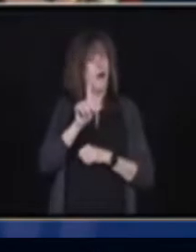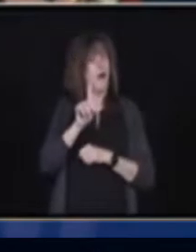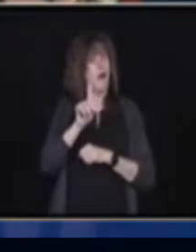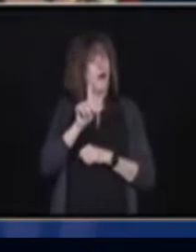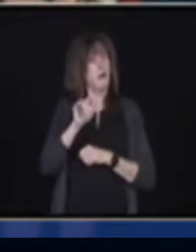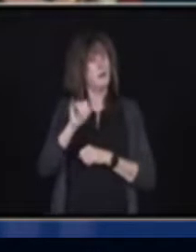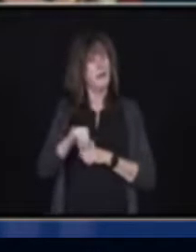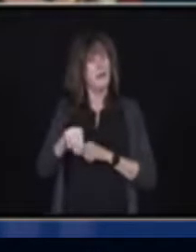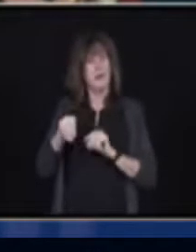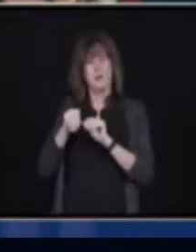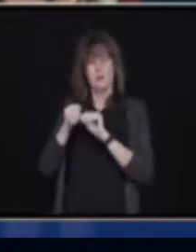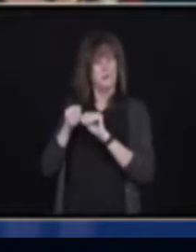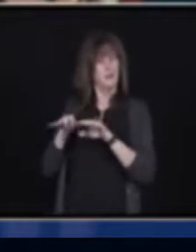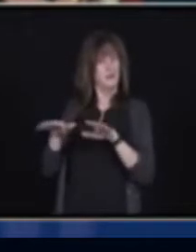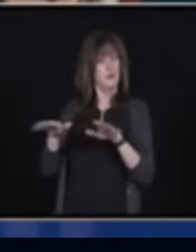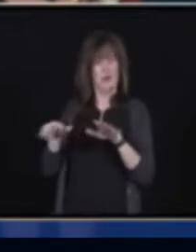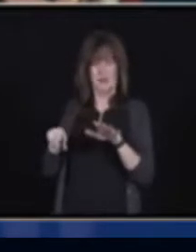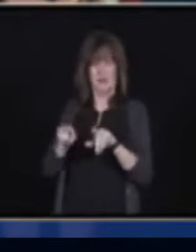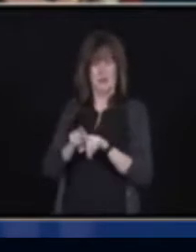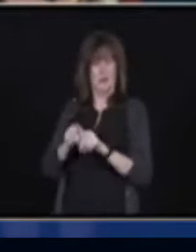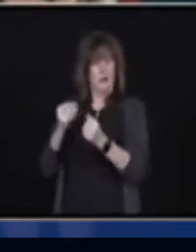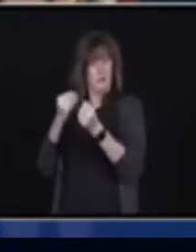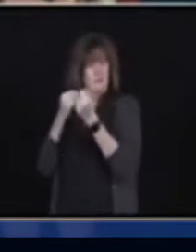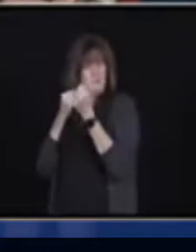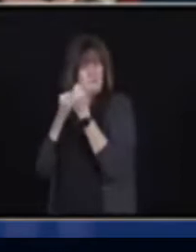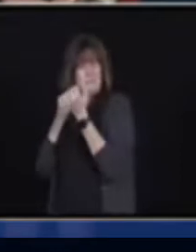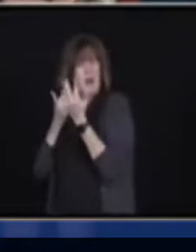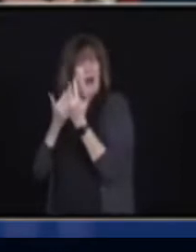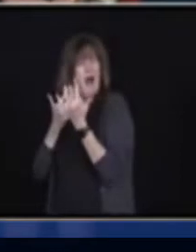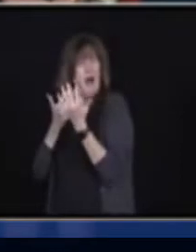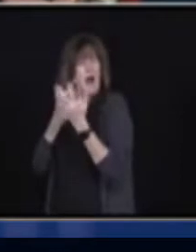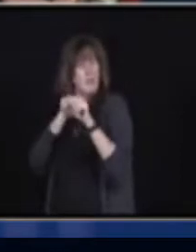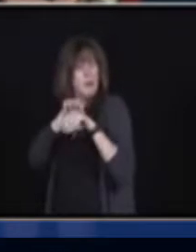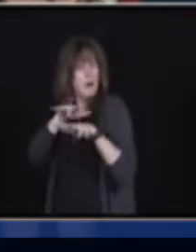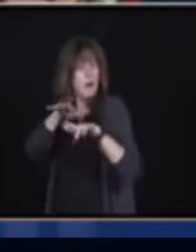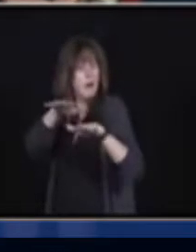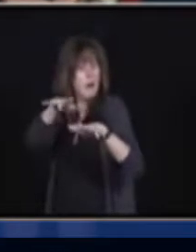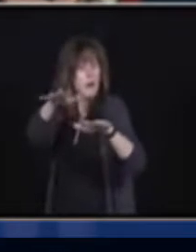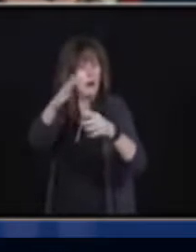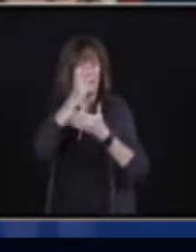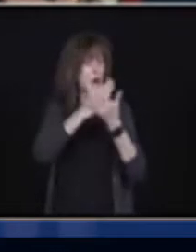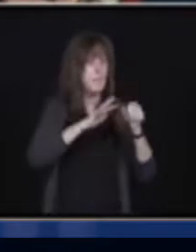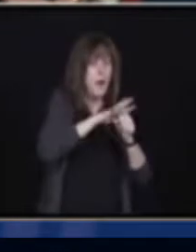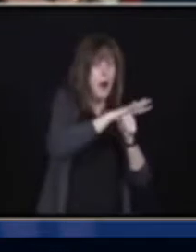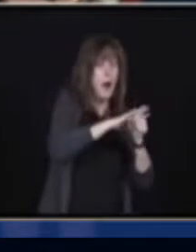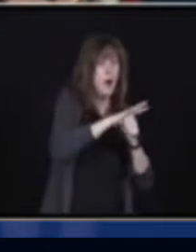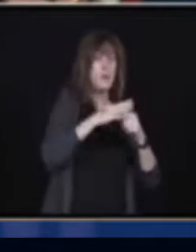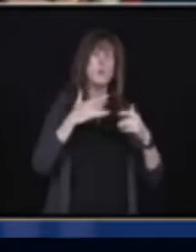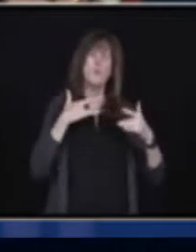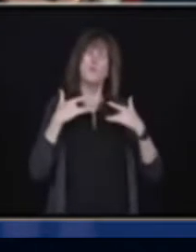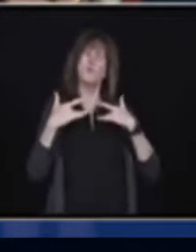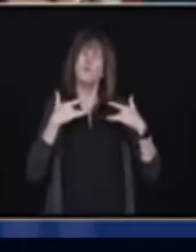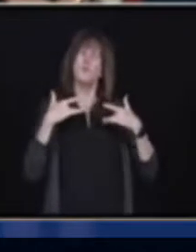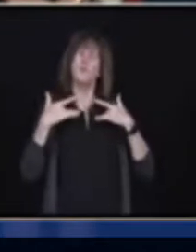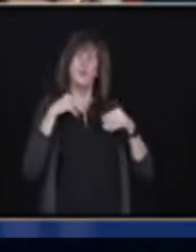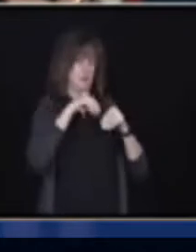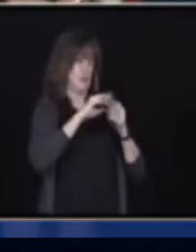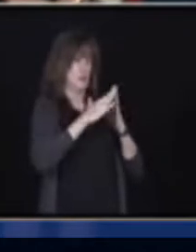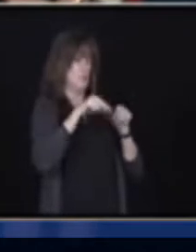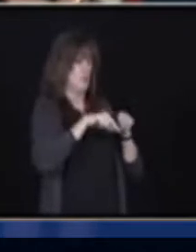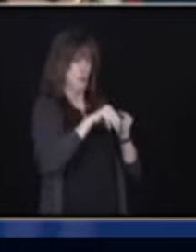wildfire. And in certain parts of the province, it's spreading at an alarming rate in the community.